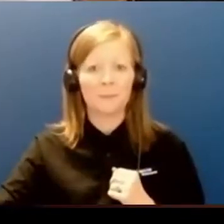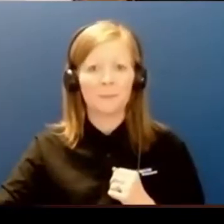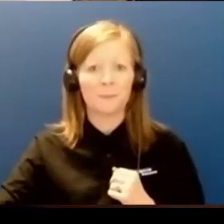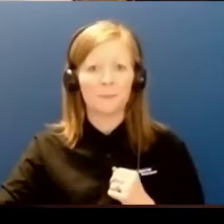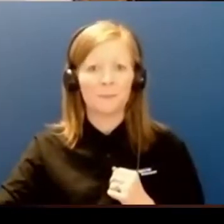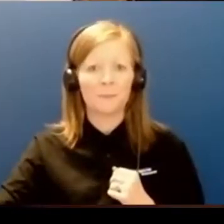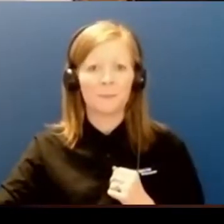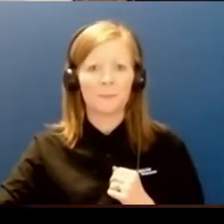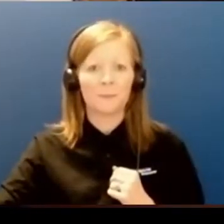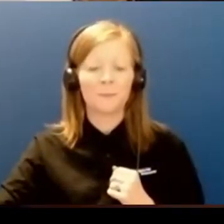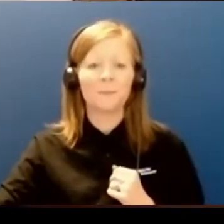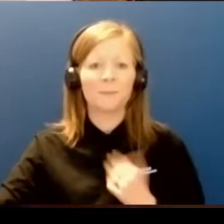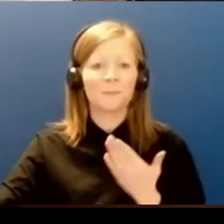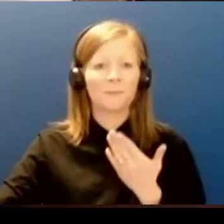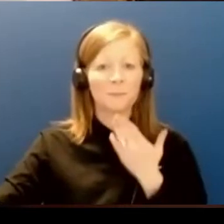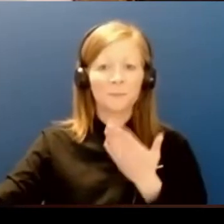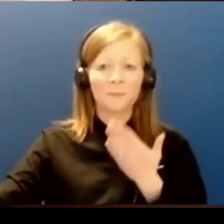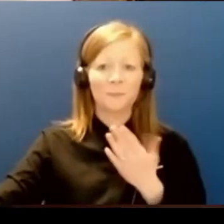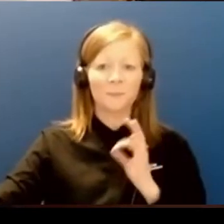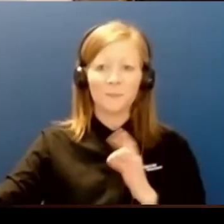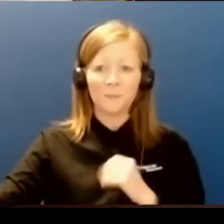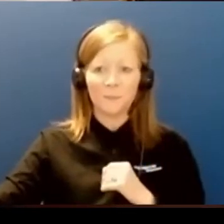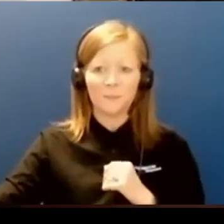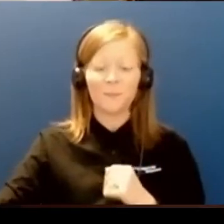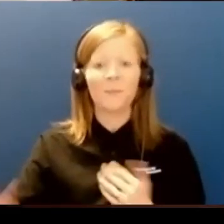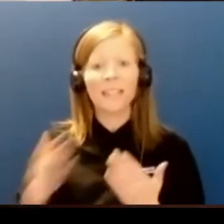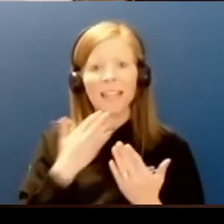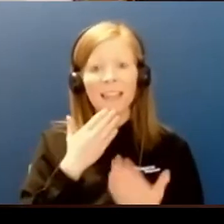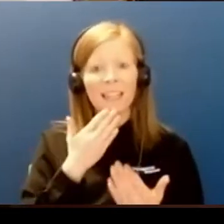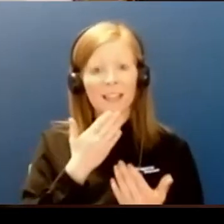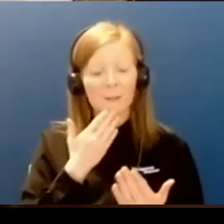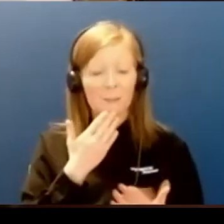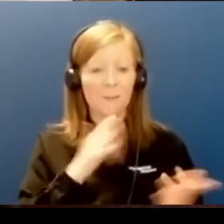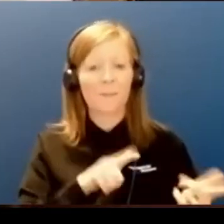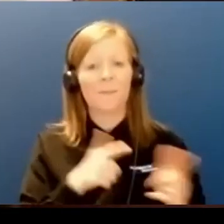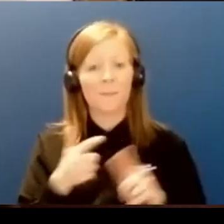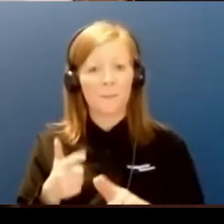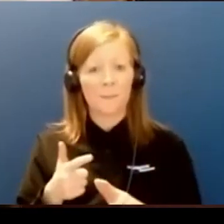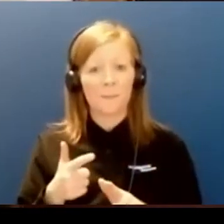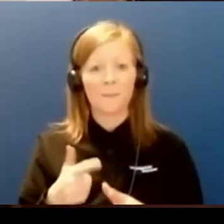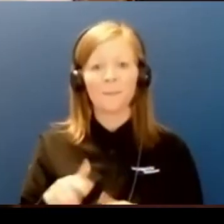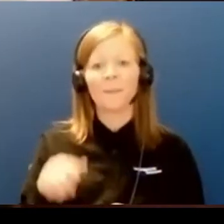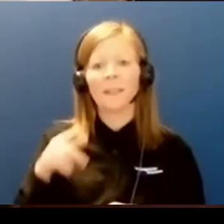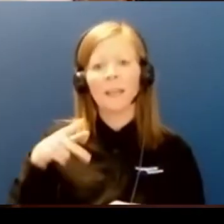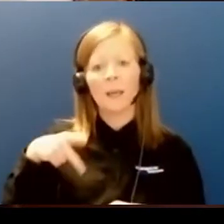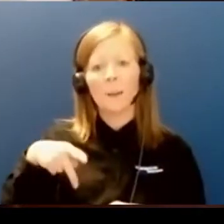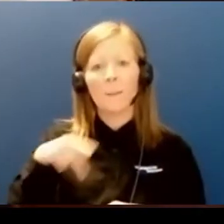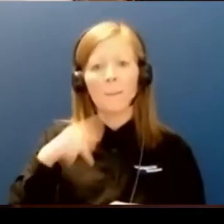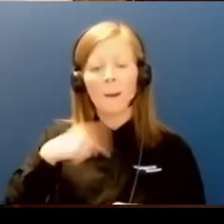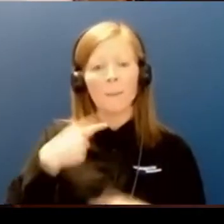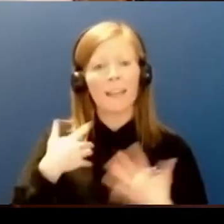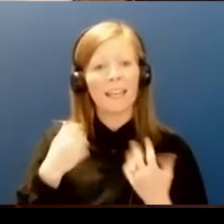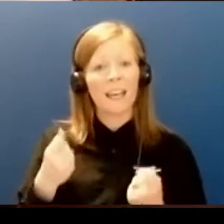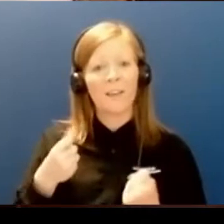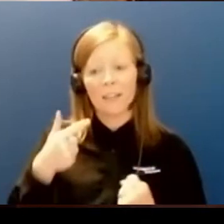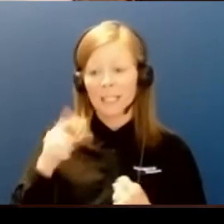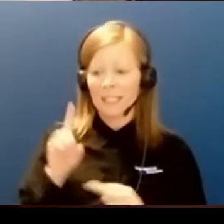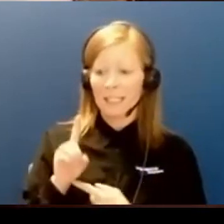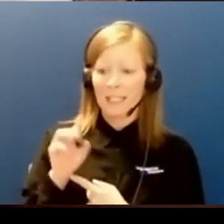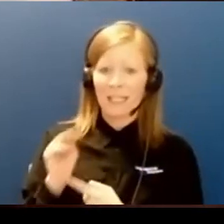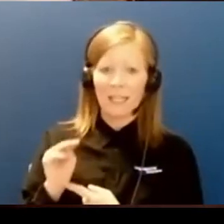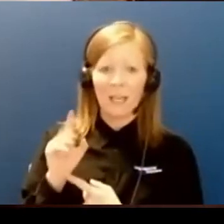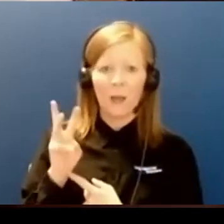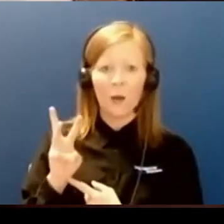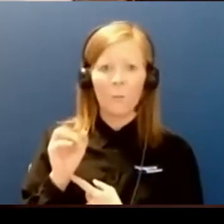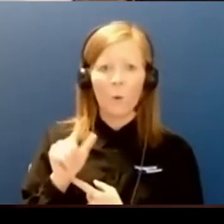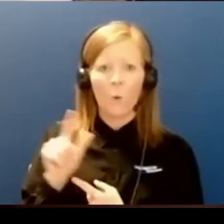Thank you. Thank you. Next is our public health dental hygiene practitioner, Deanne Wallard, who works with us